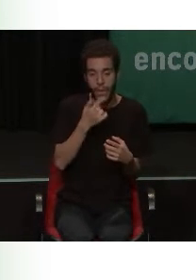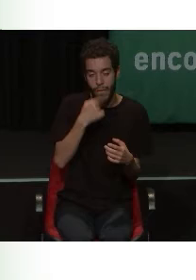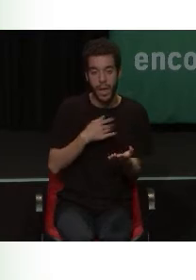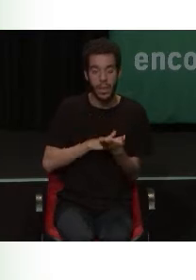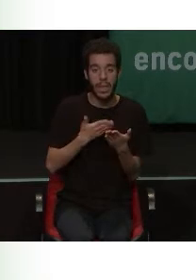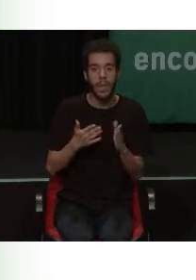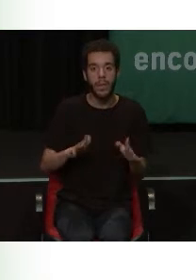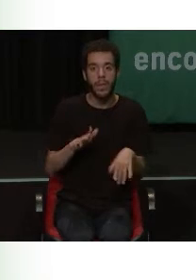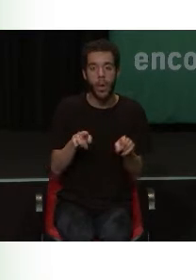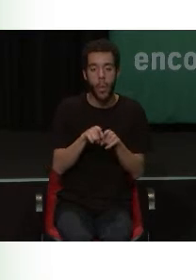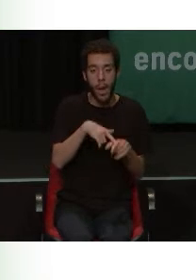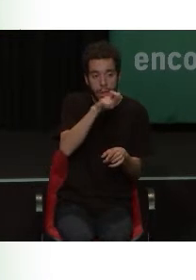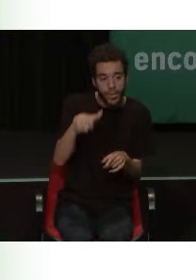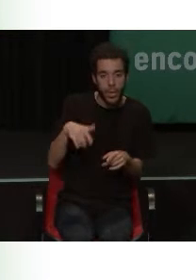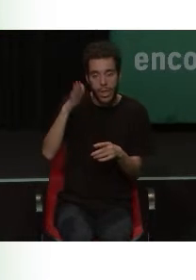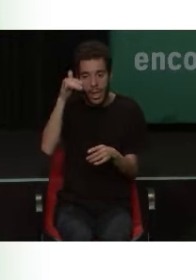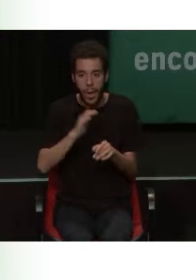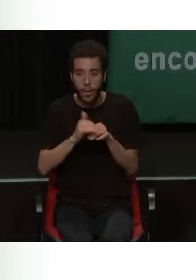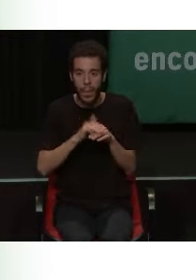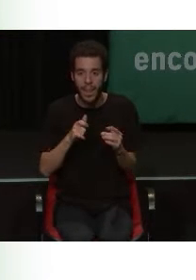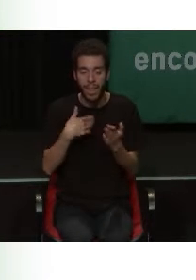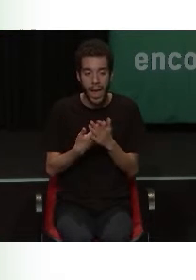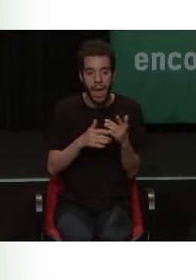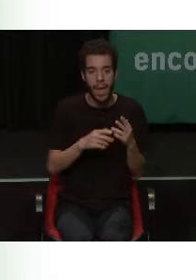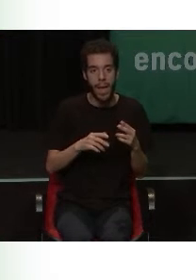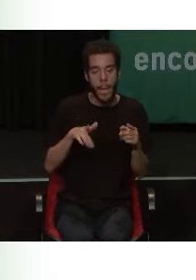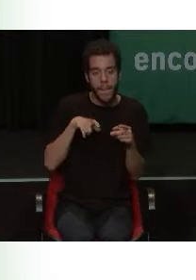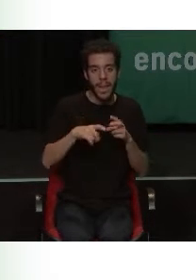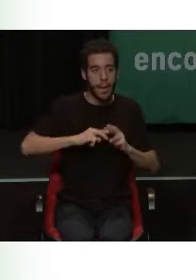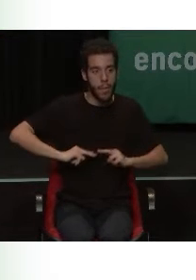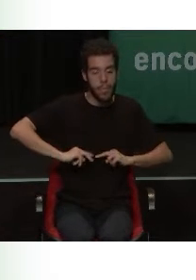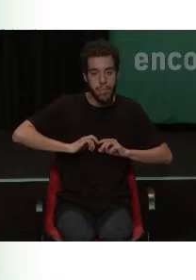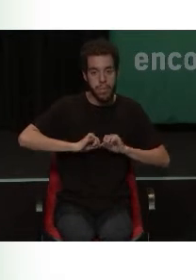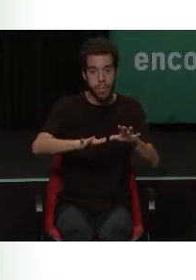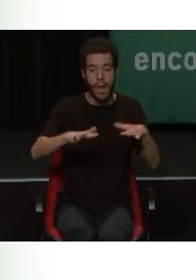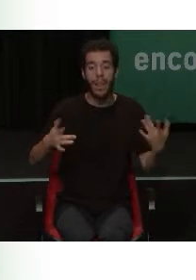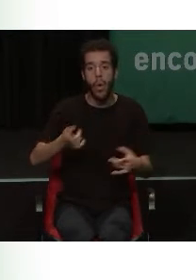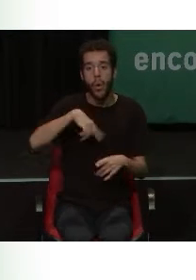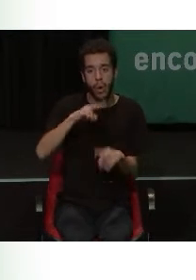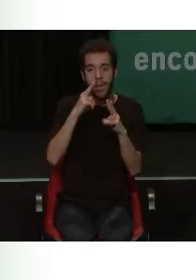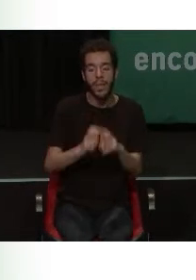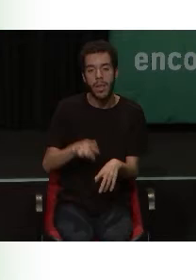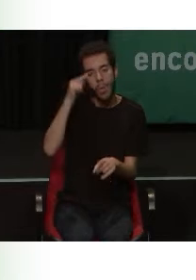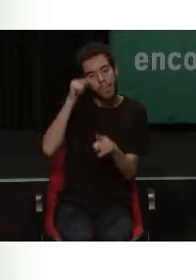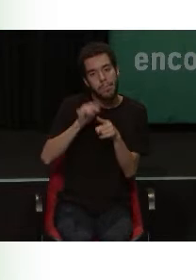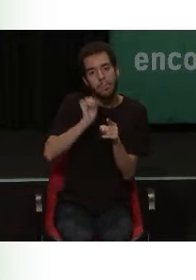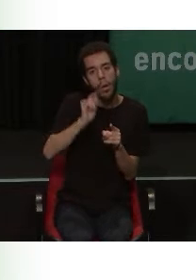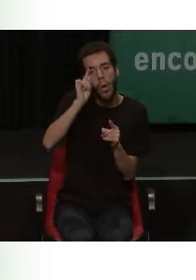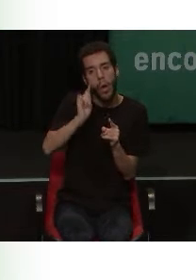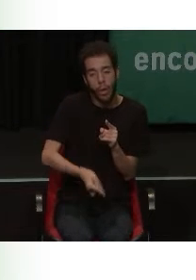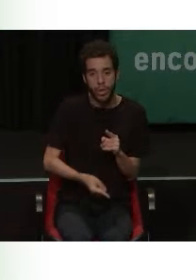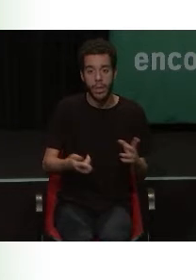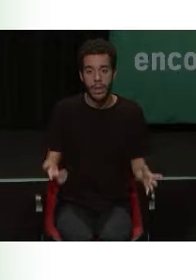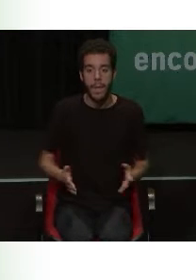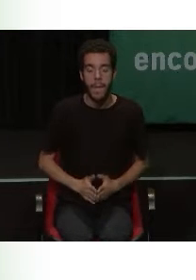such as pets and their humans. What can we do, and what is our goal regarding